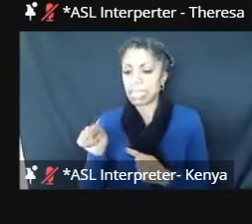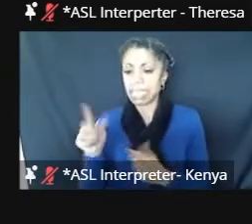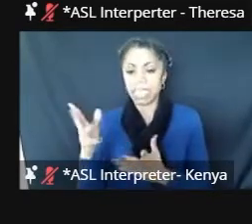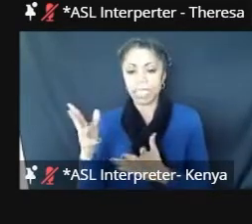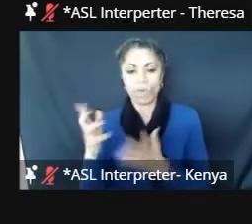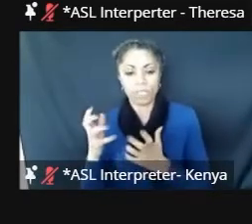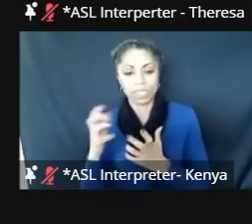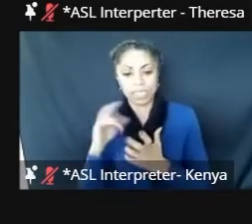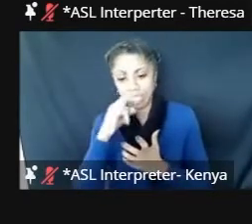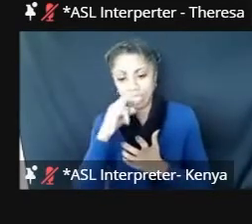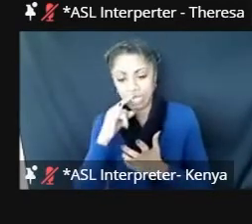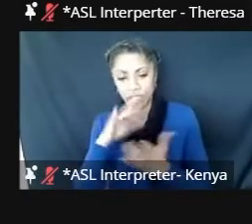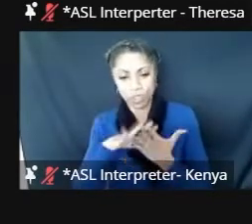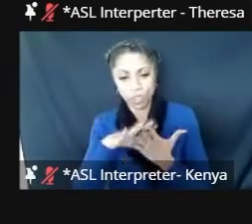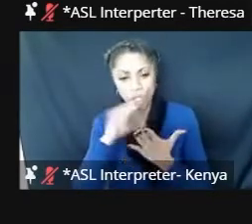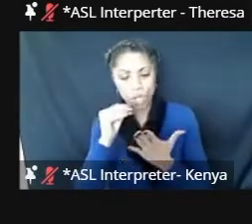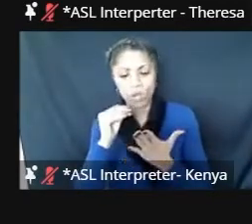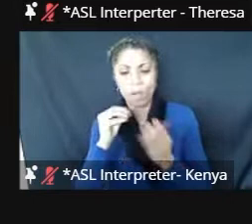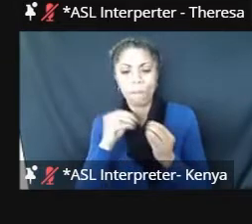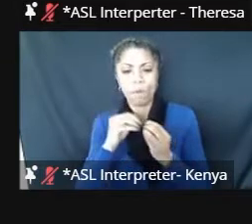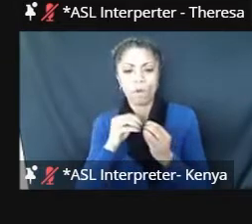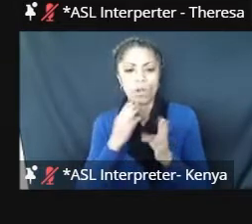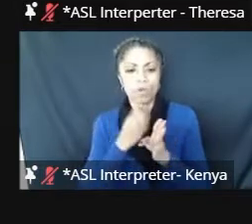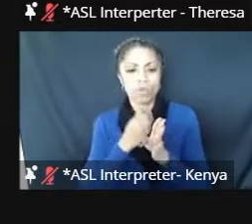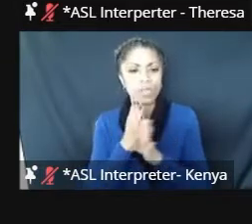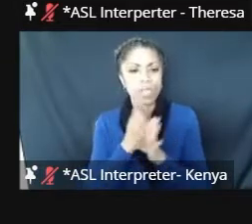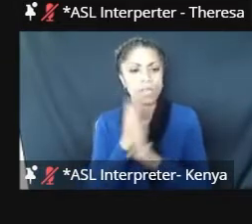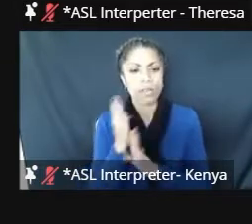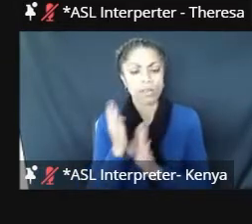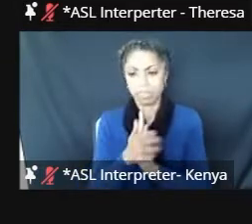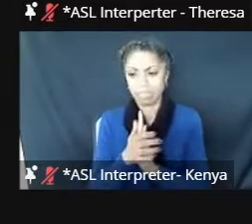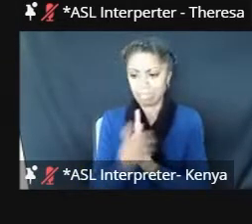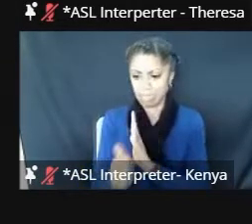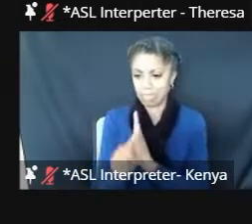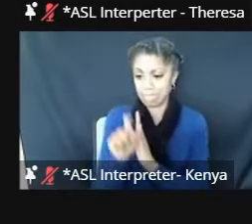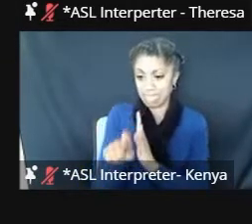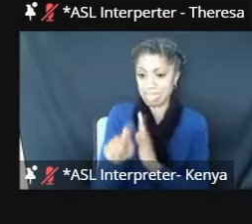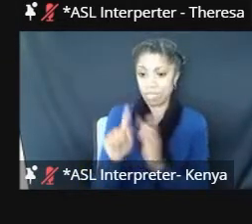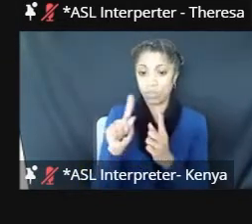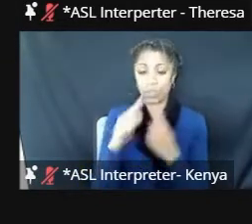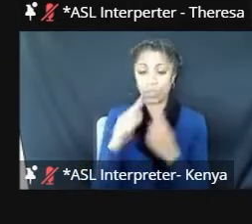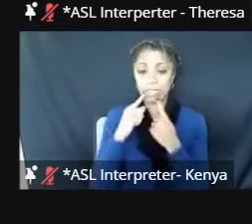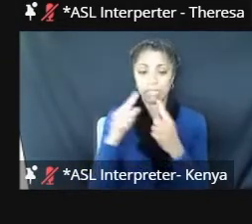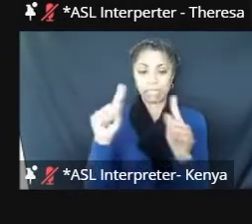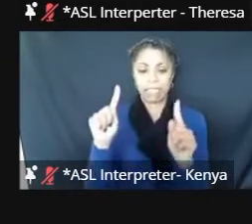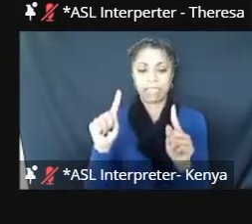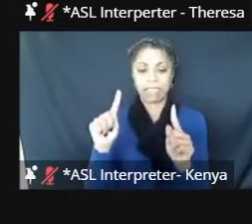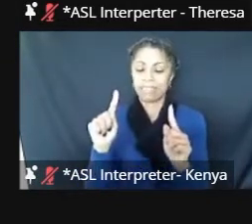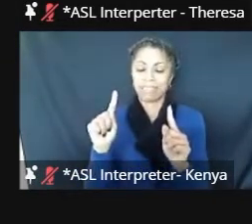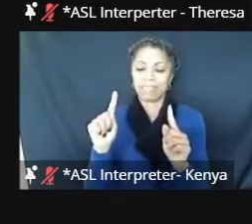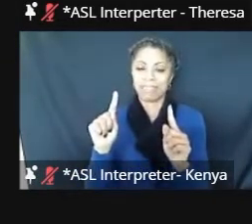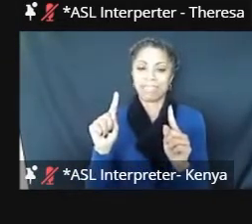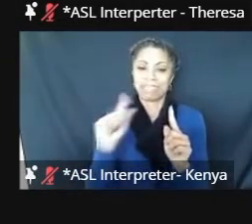the career skills they need to succeed. But it's like you said, it's more than a test. It's more